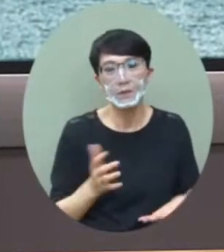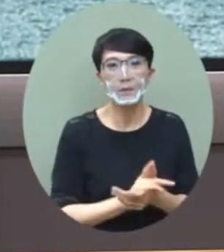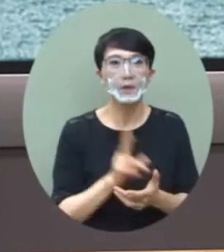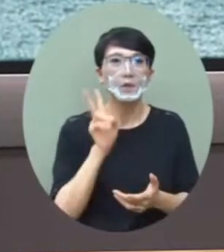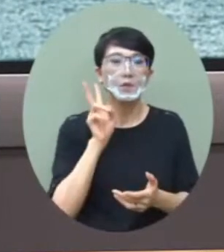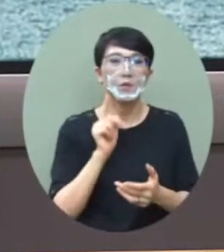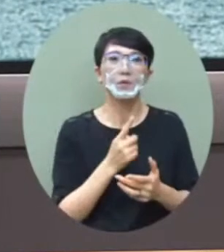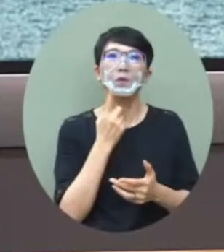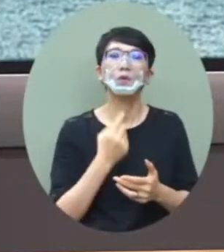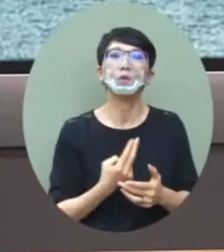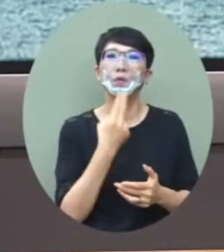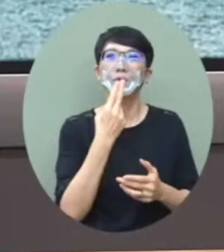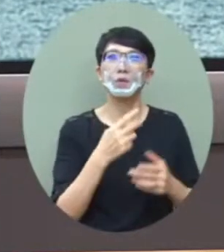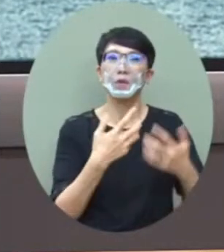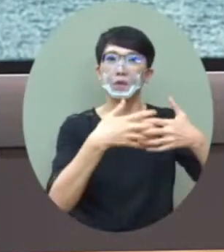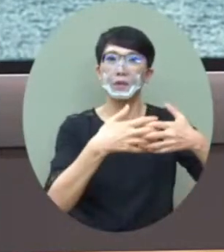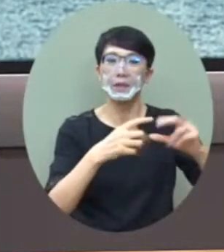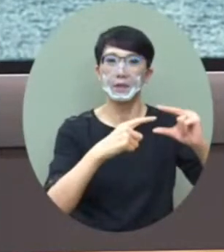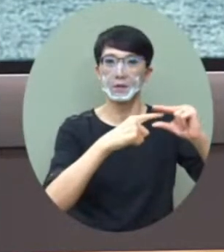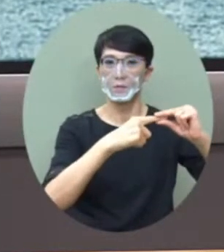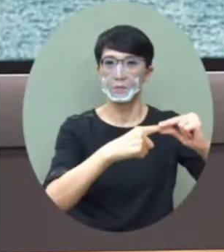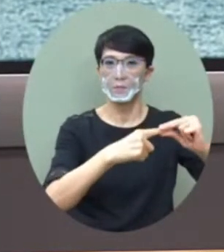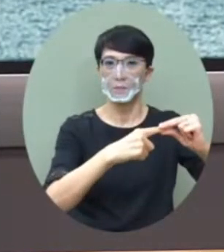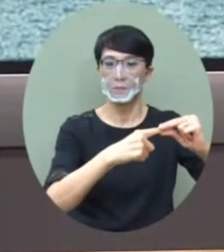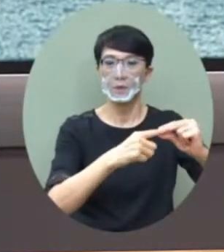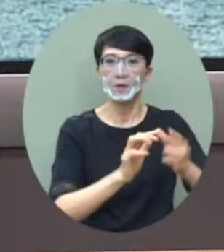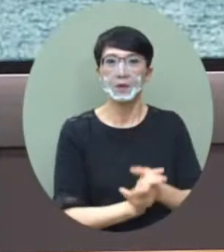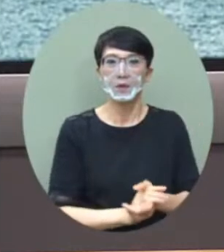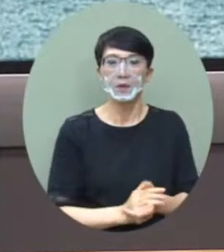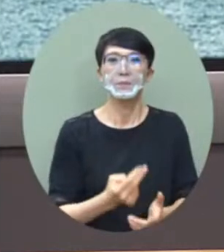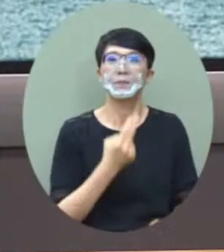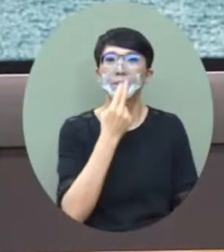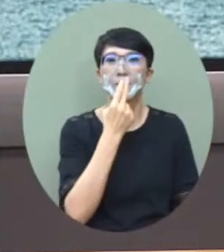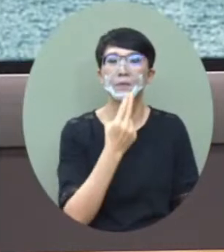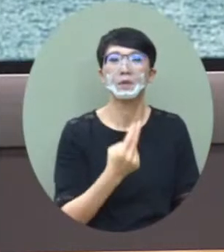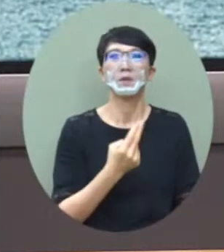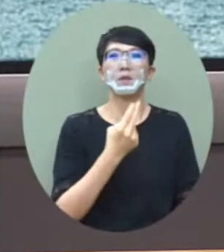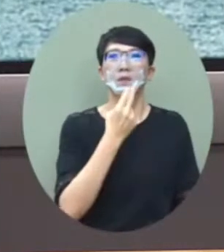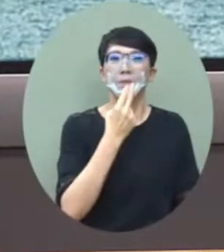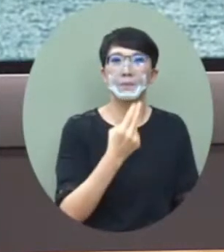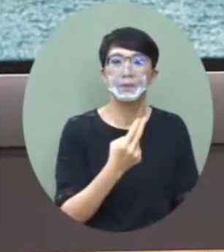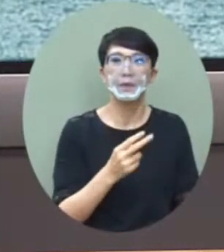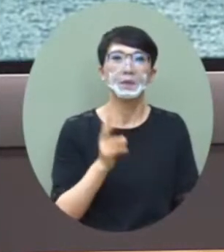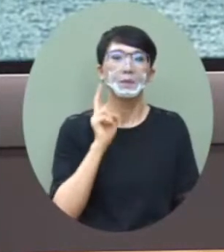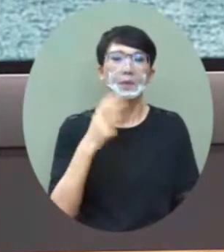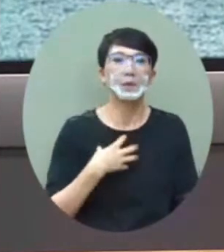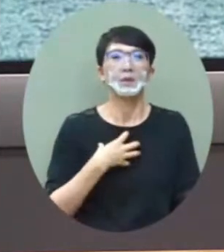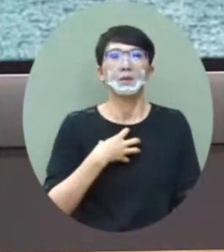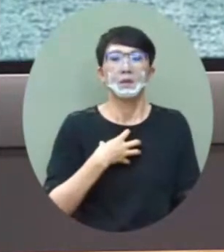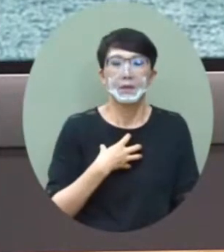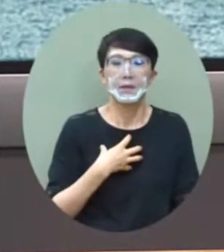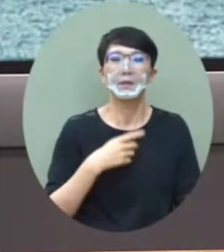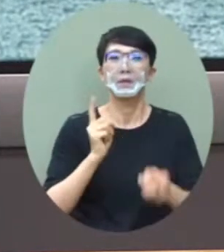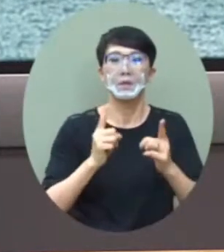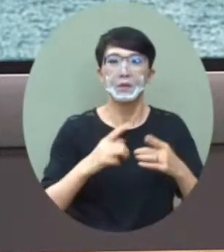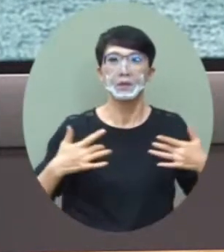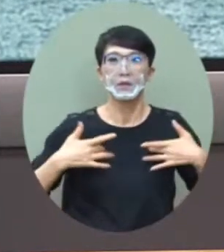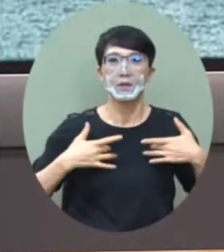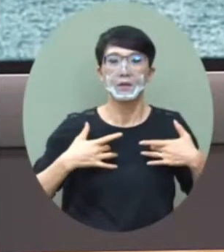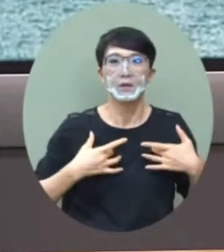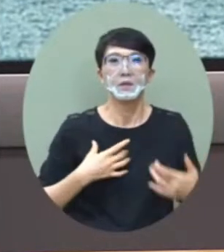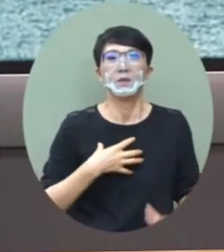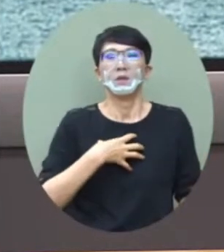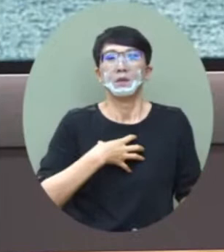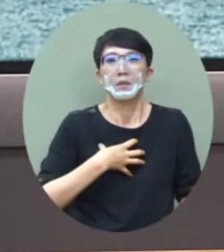to know your general condition. For those using oximeter, many of them have respiratory